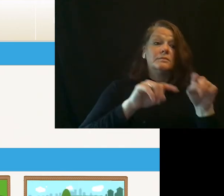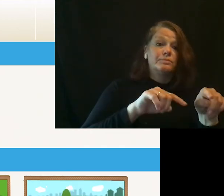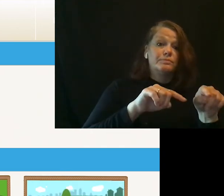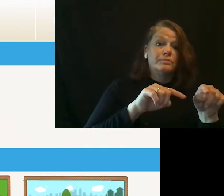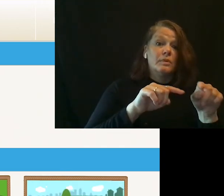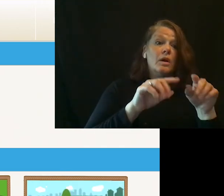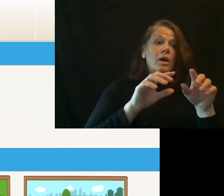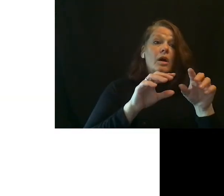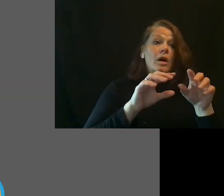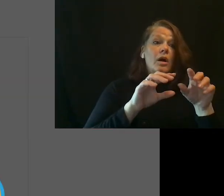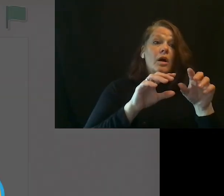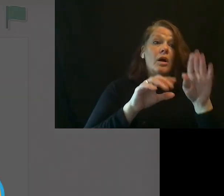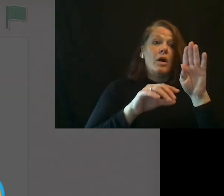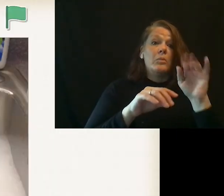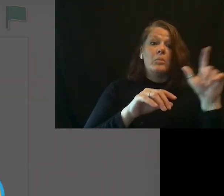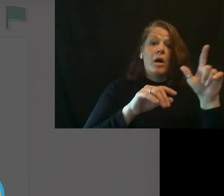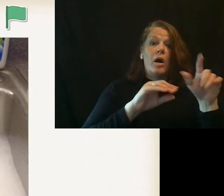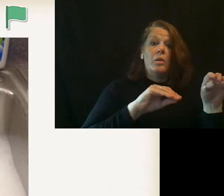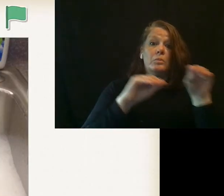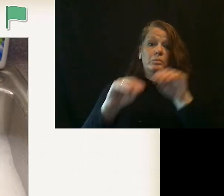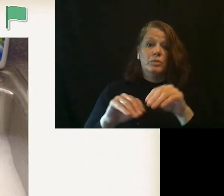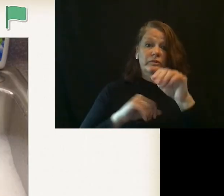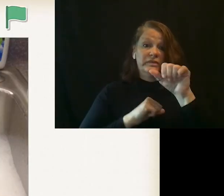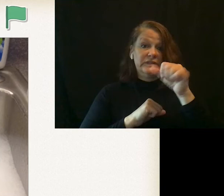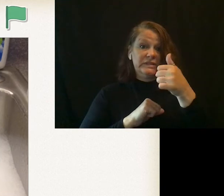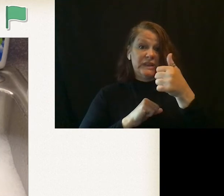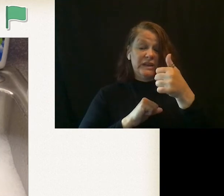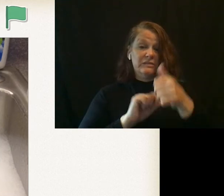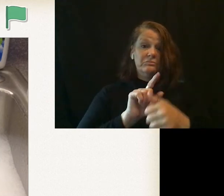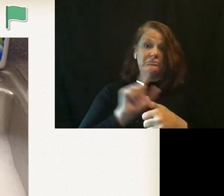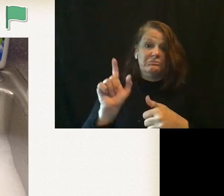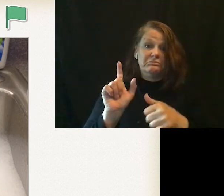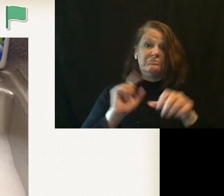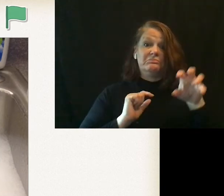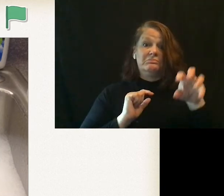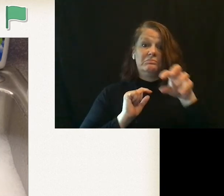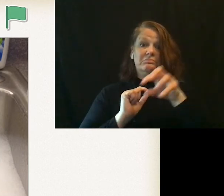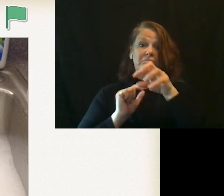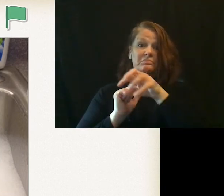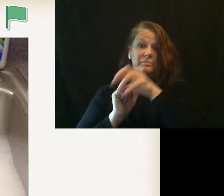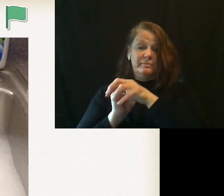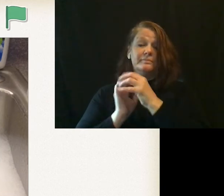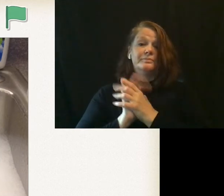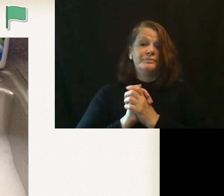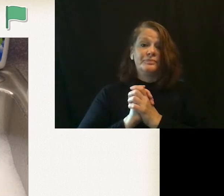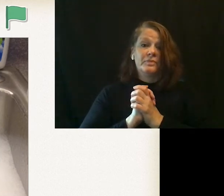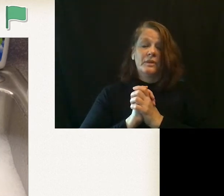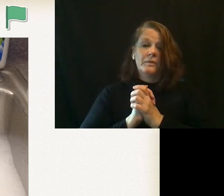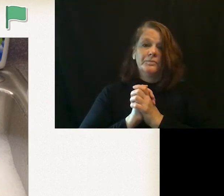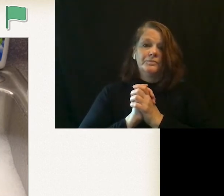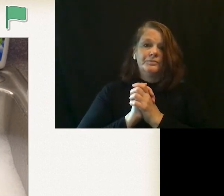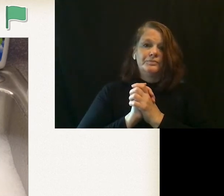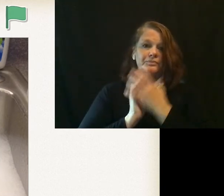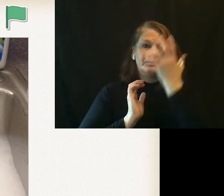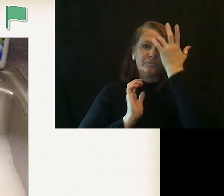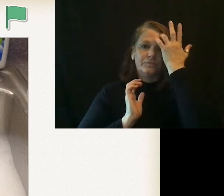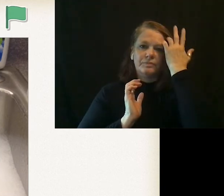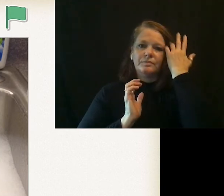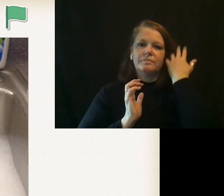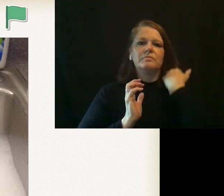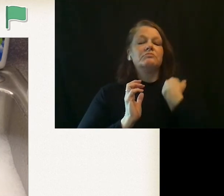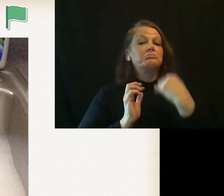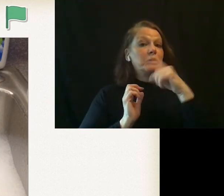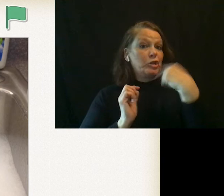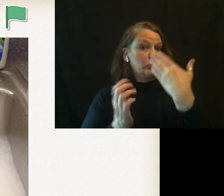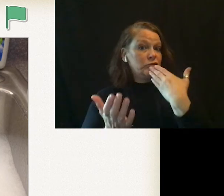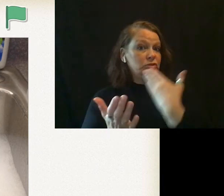if we click this bump one, what's really neat about this is you can look in and you can see the code between the various things and how they work. So